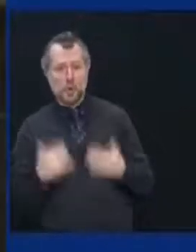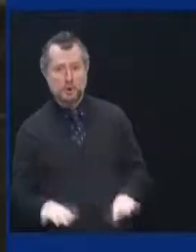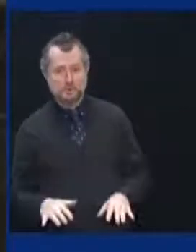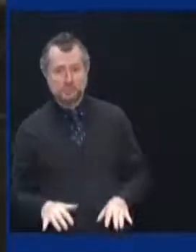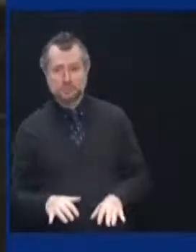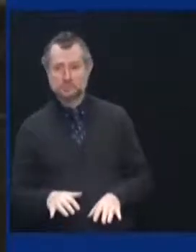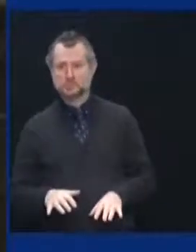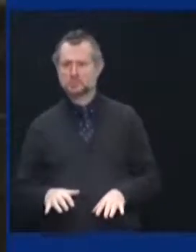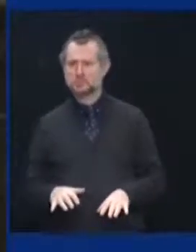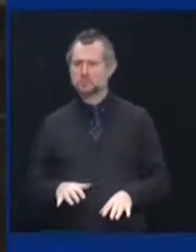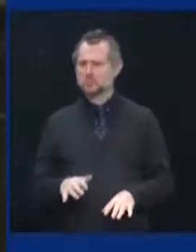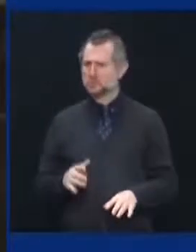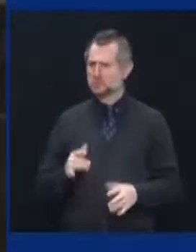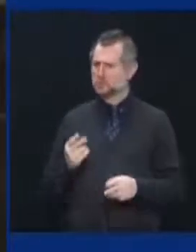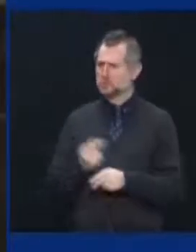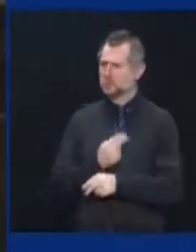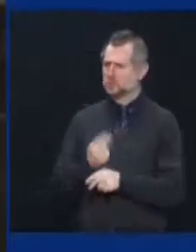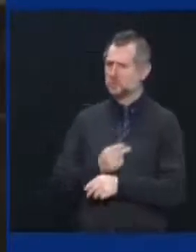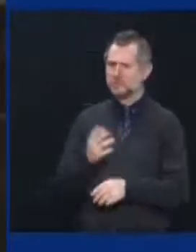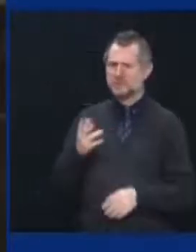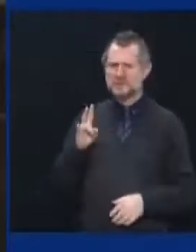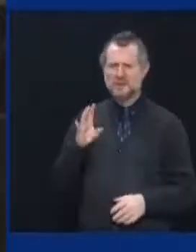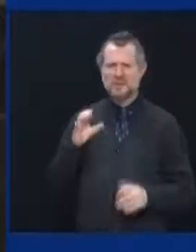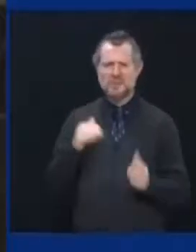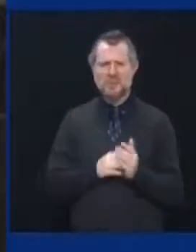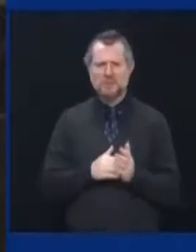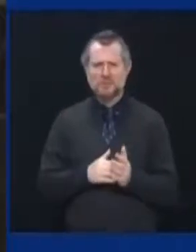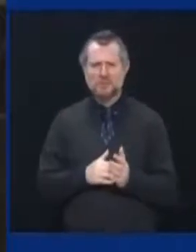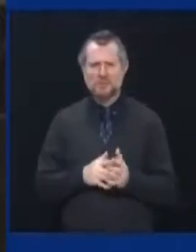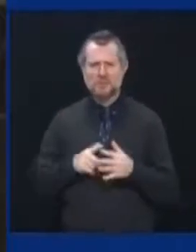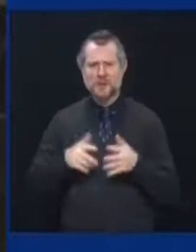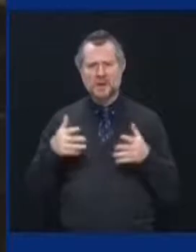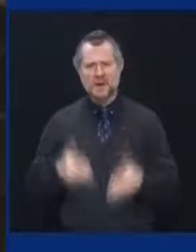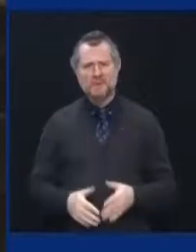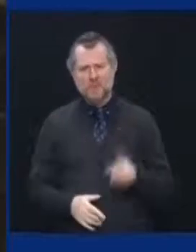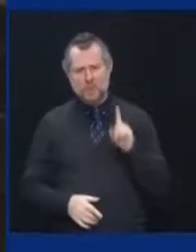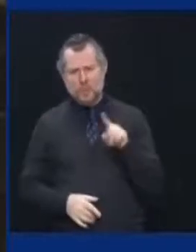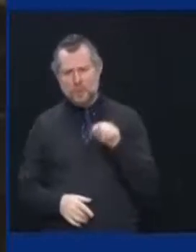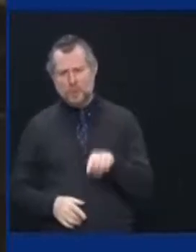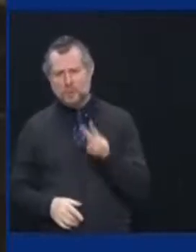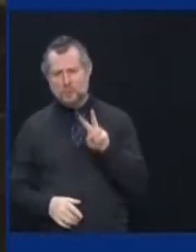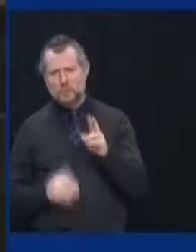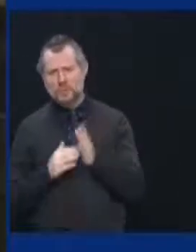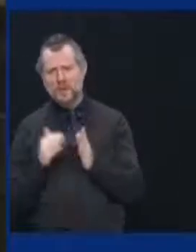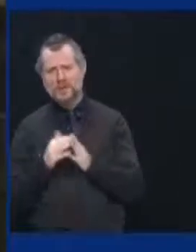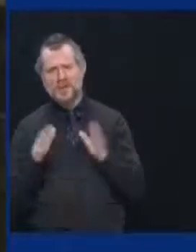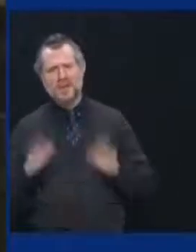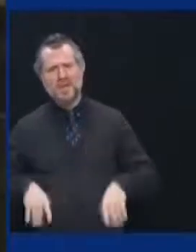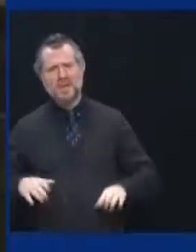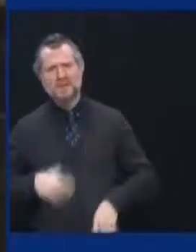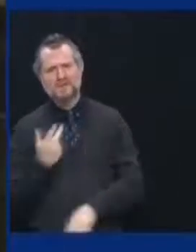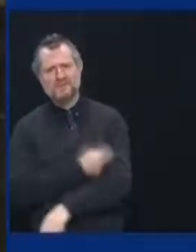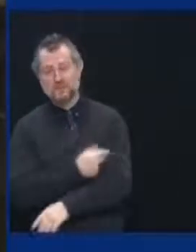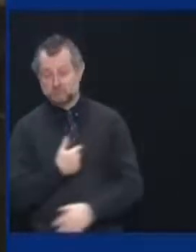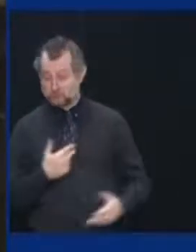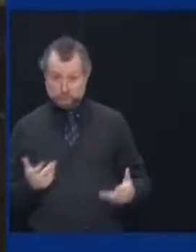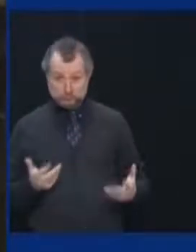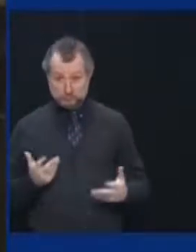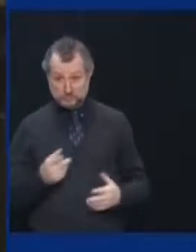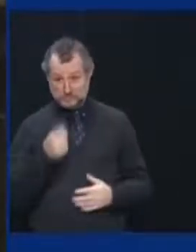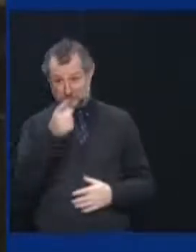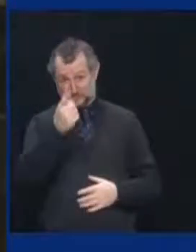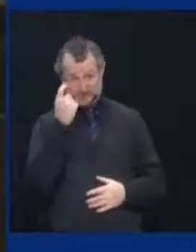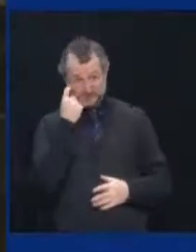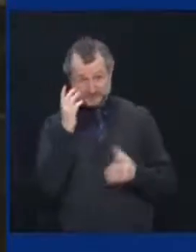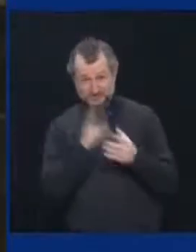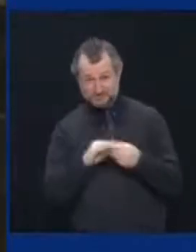about 700,000 used. So that leaves about 1.2 million unused. I know you just said this morning you've